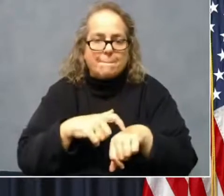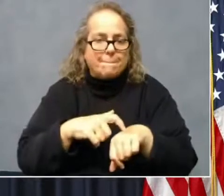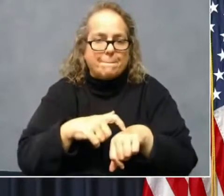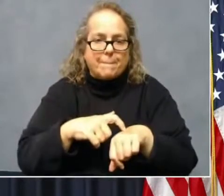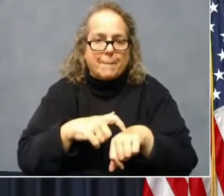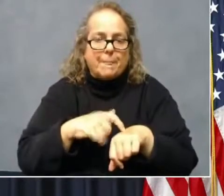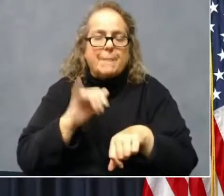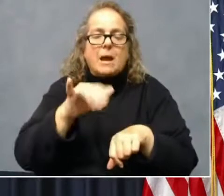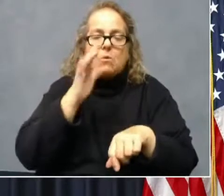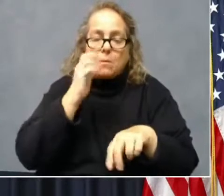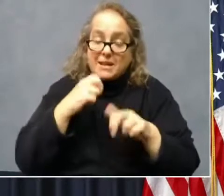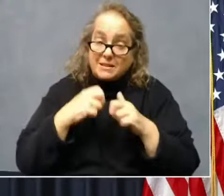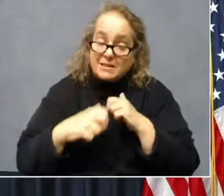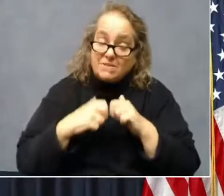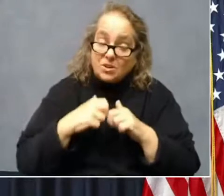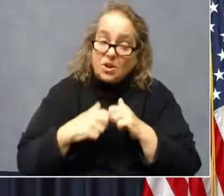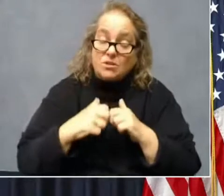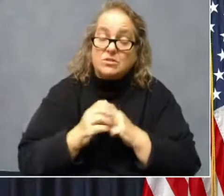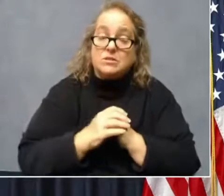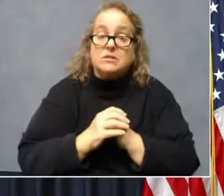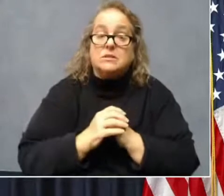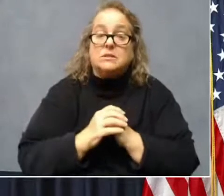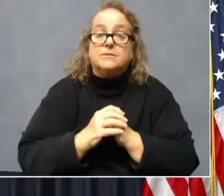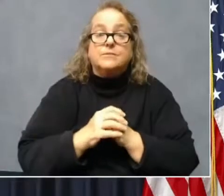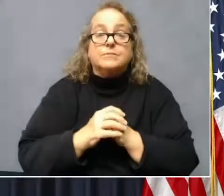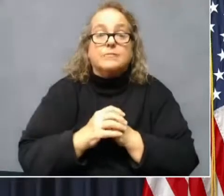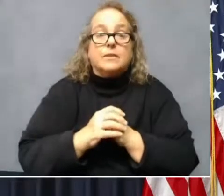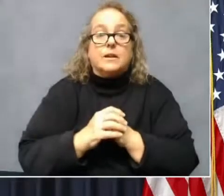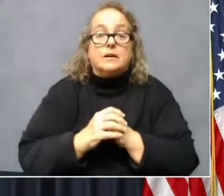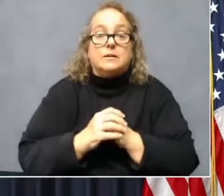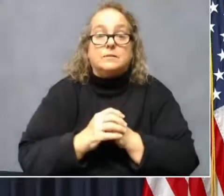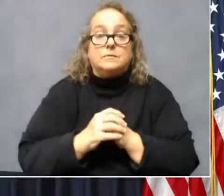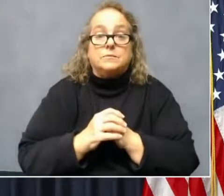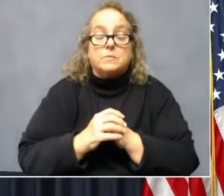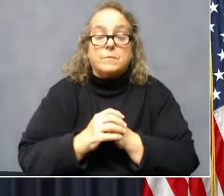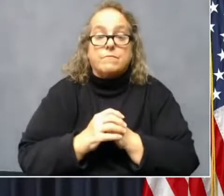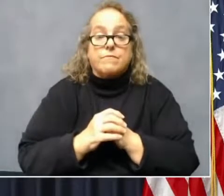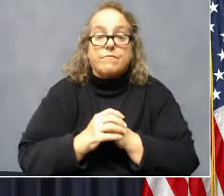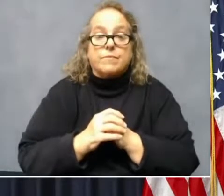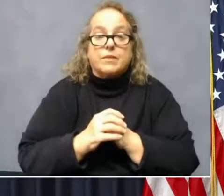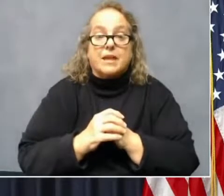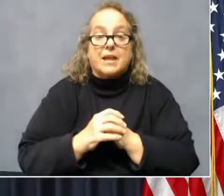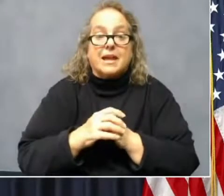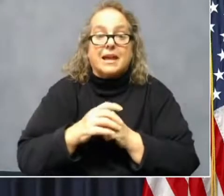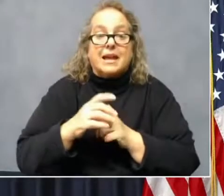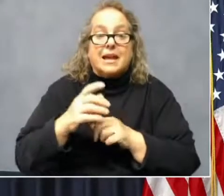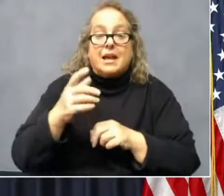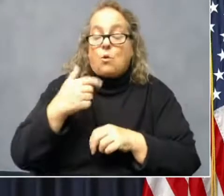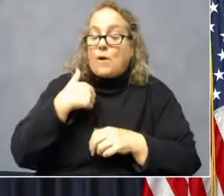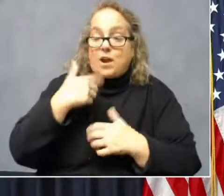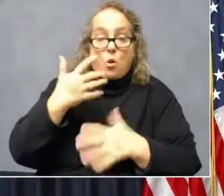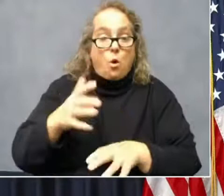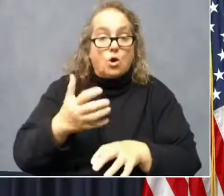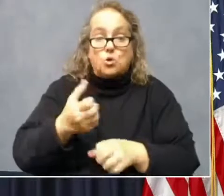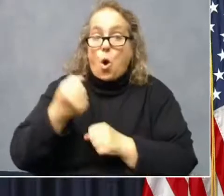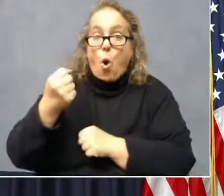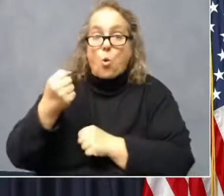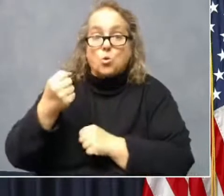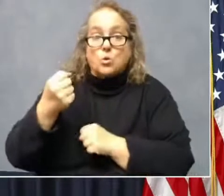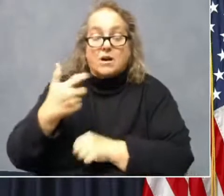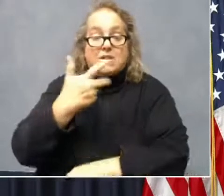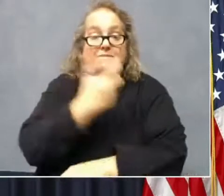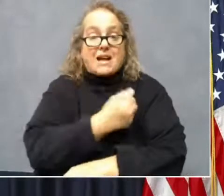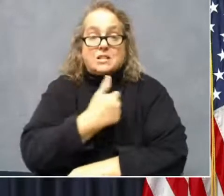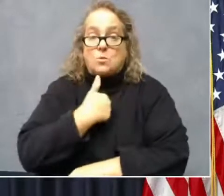difficult. It can't be avoided because we don't want to hold back vaccine that we have for even a day.